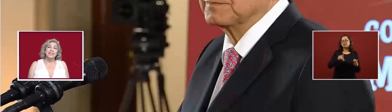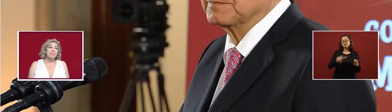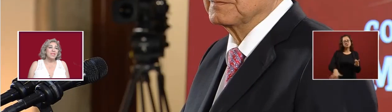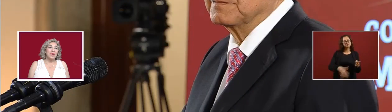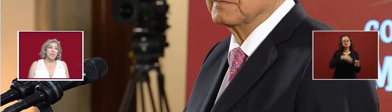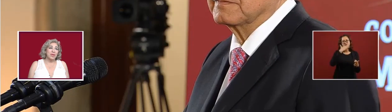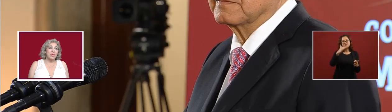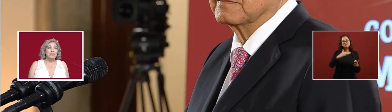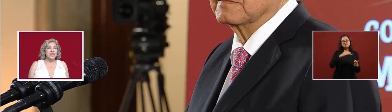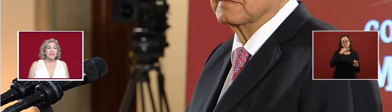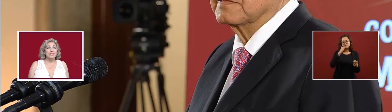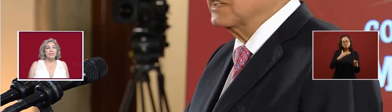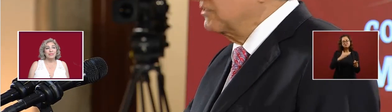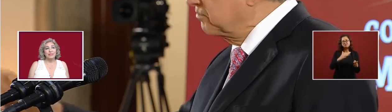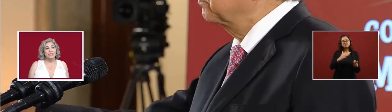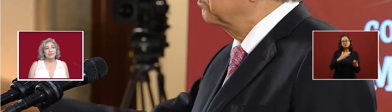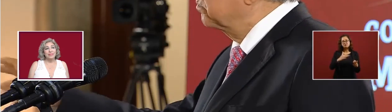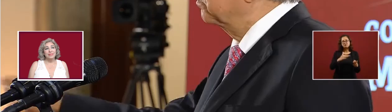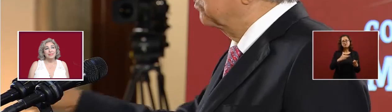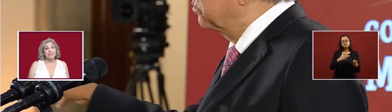same thing with corruption